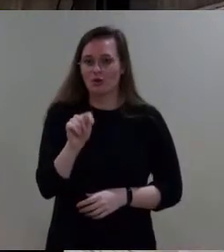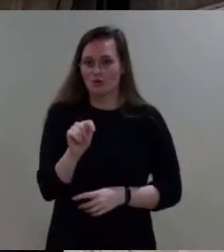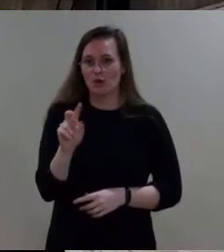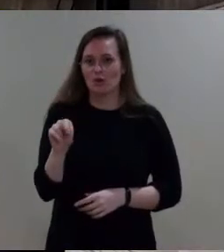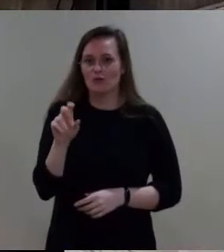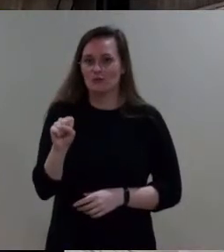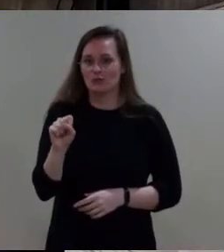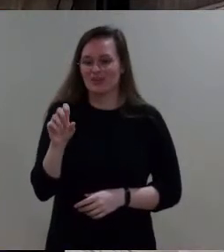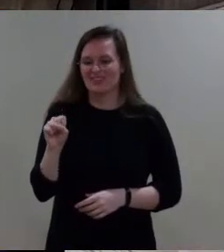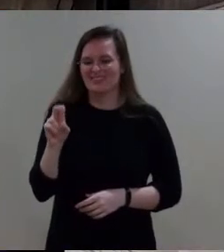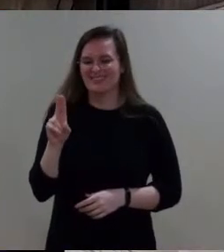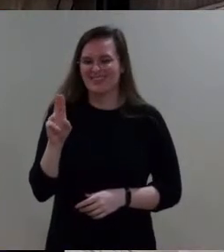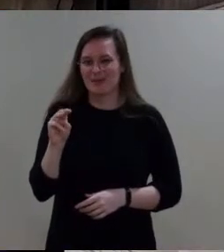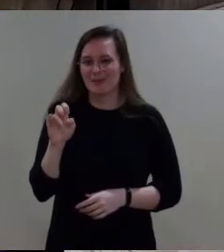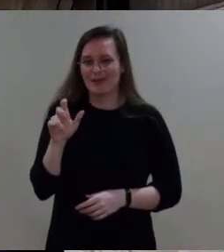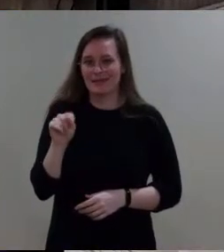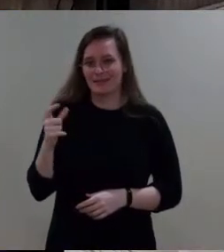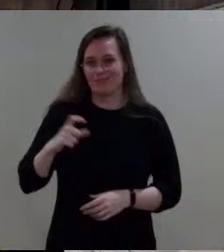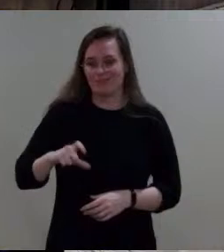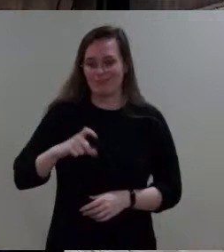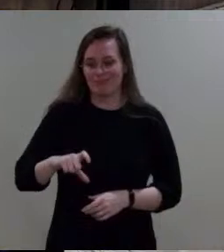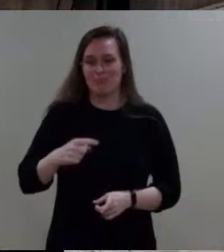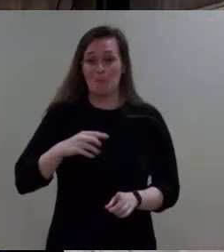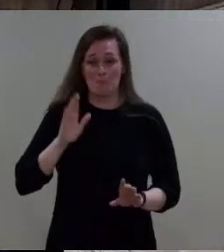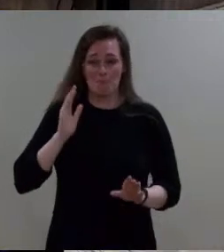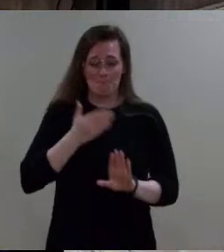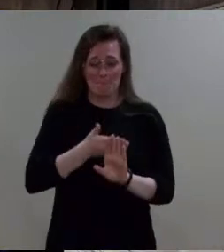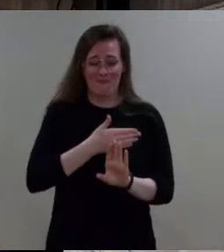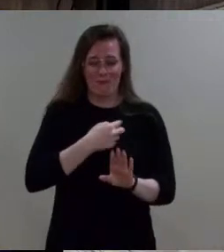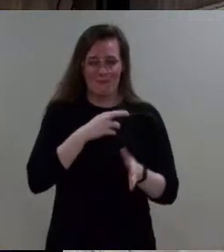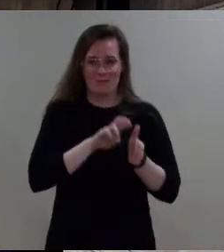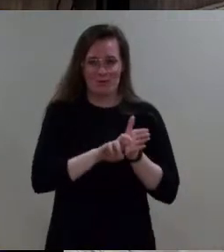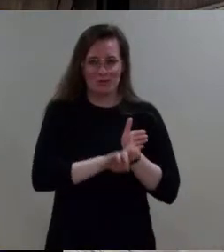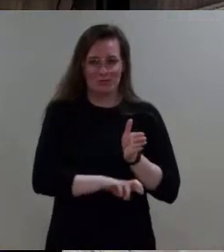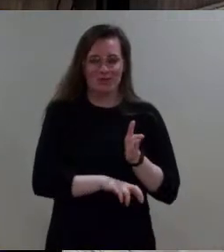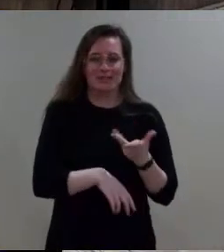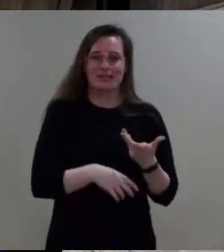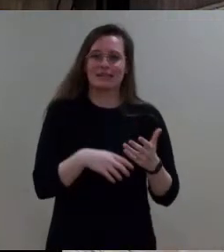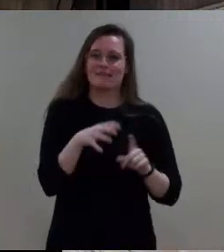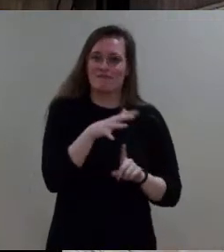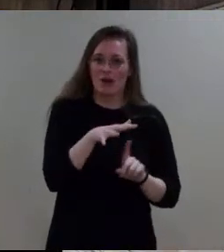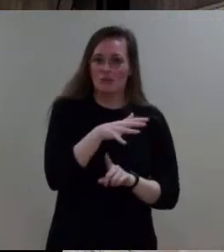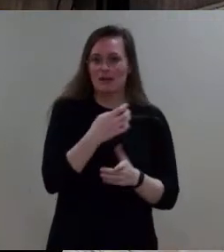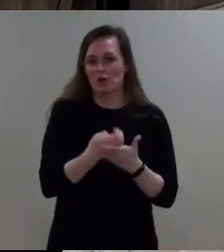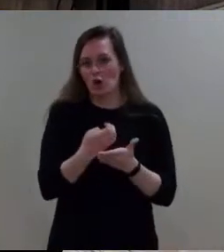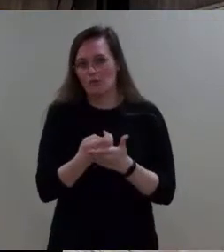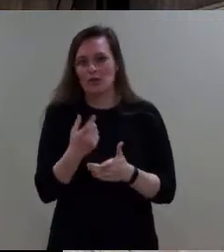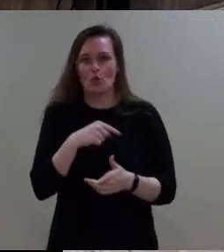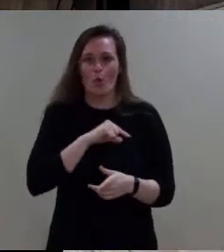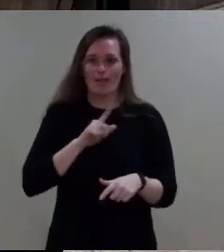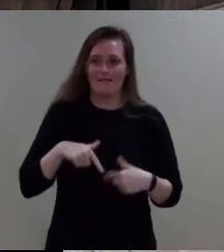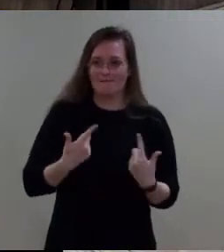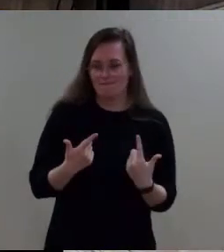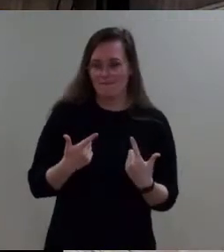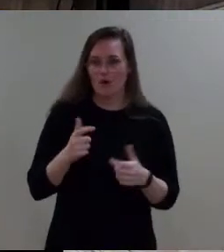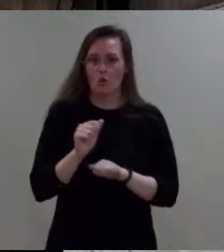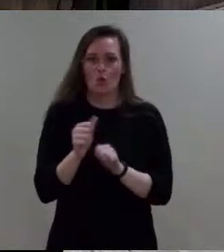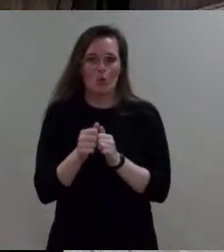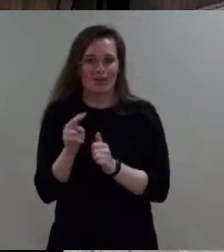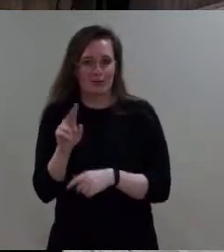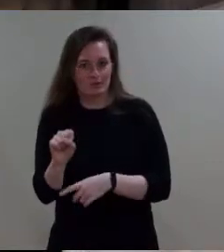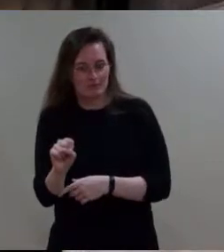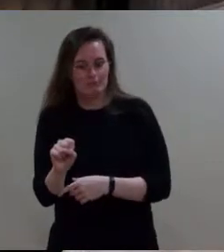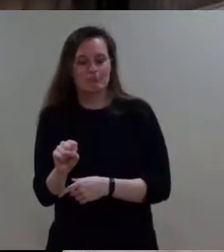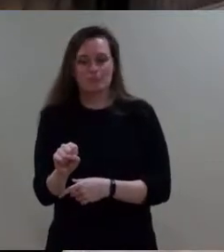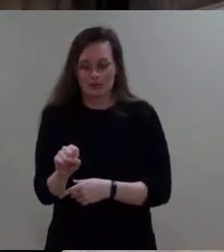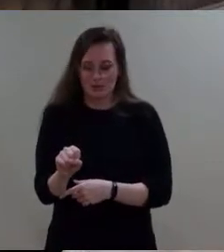so I did a little bit of research into that, environmental, economy, quality of life, working with Nova Scotians to reuse, et cetera.